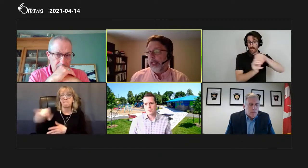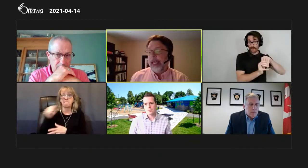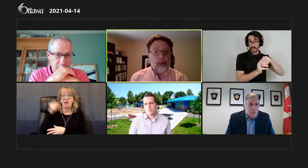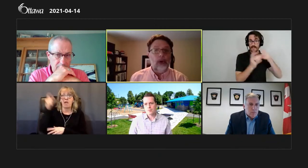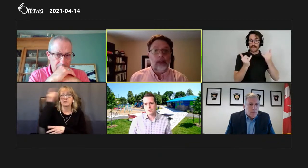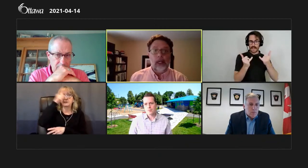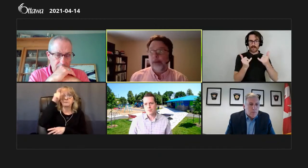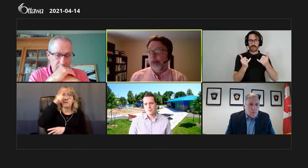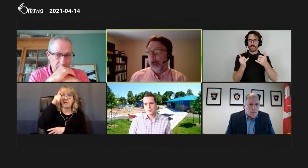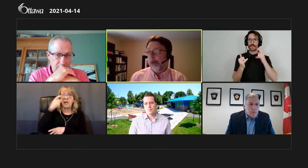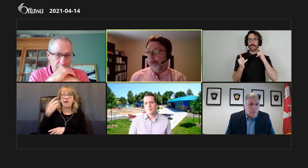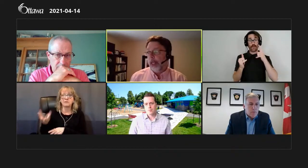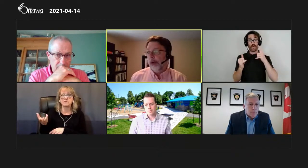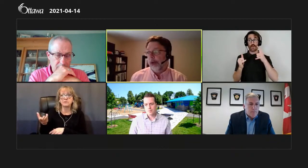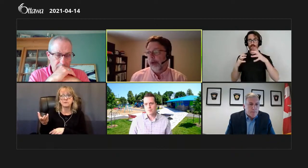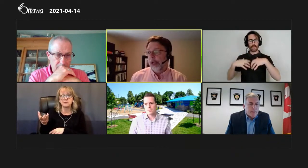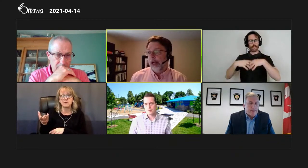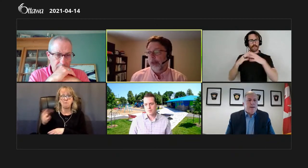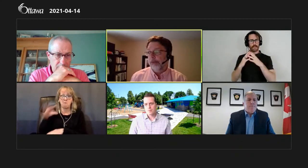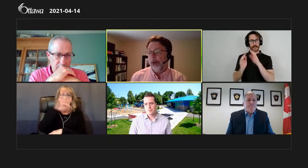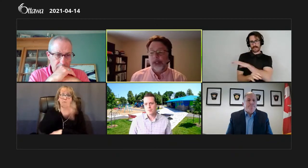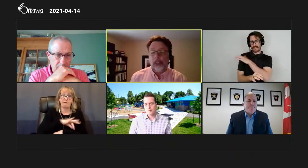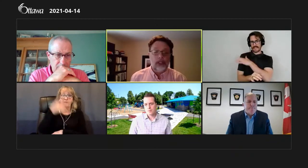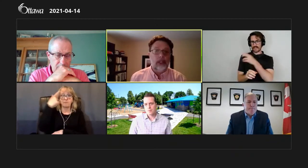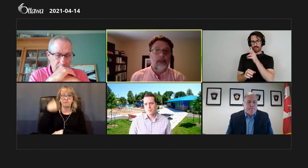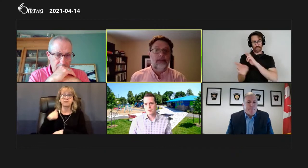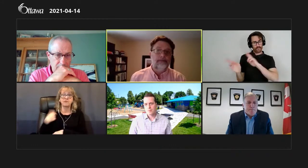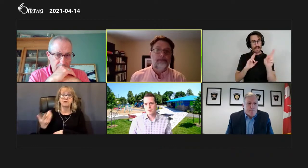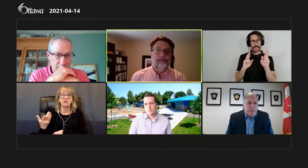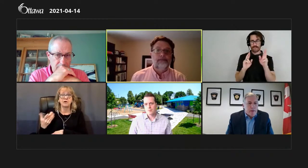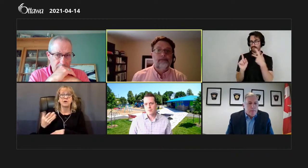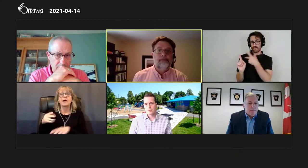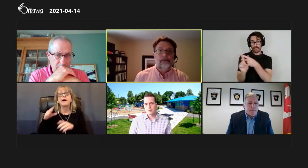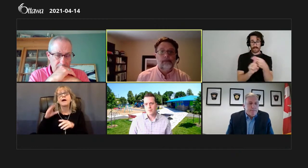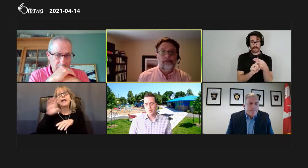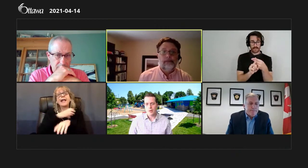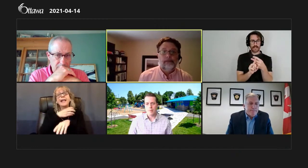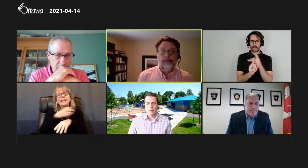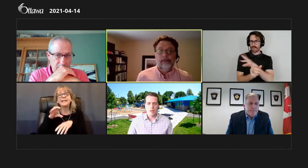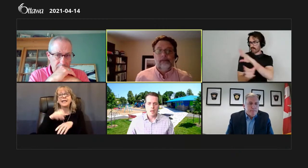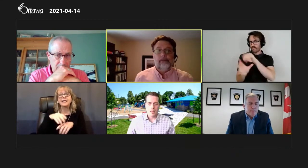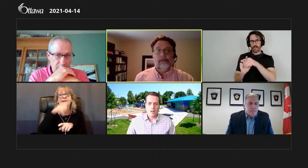the neighborhood pop-ups that are occurring and other focus initiatives.